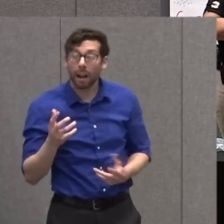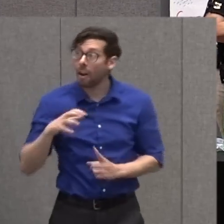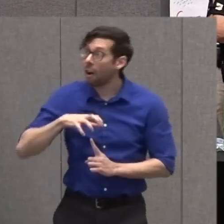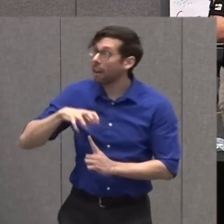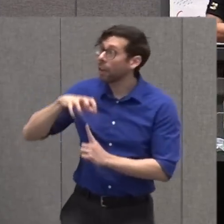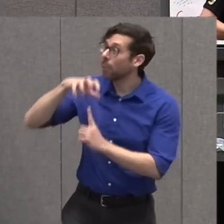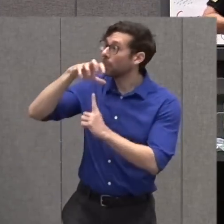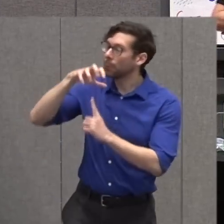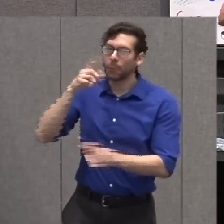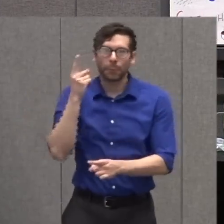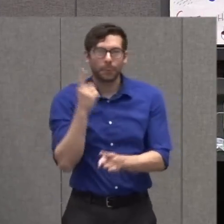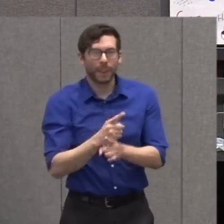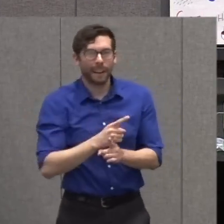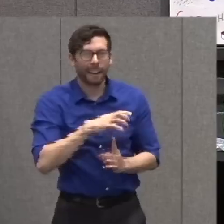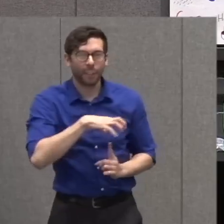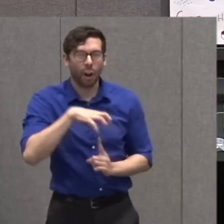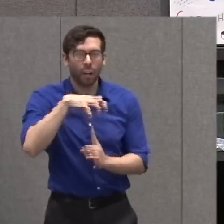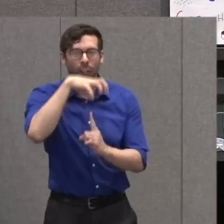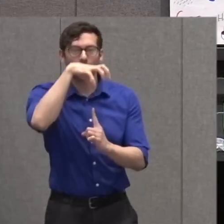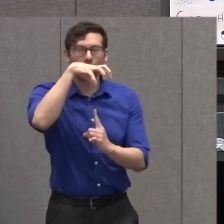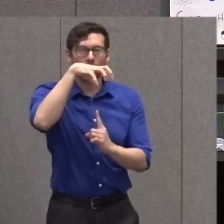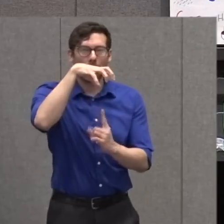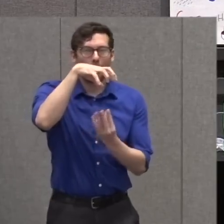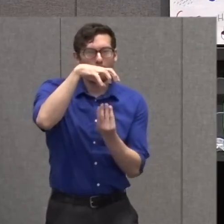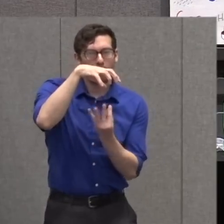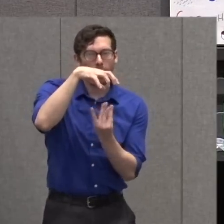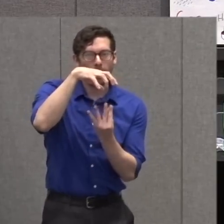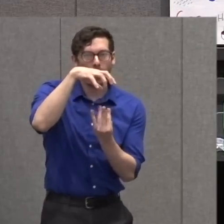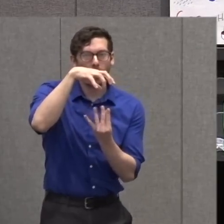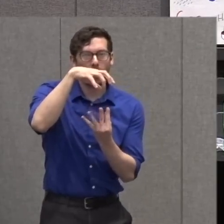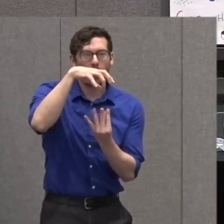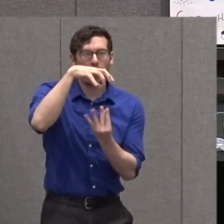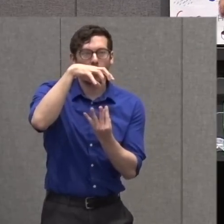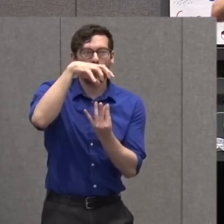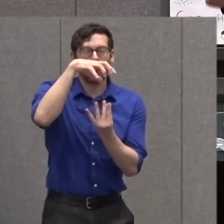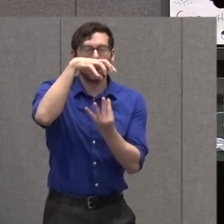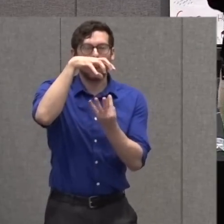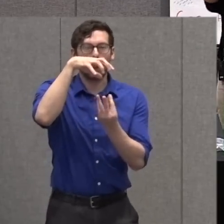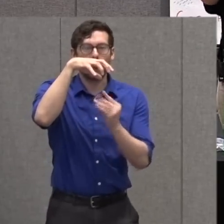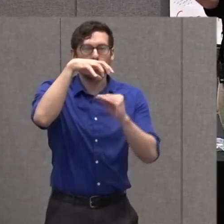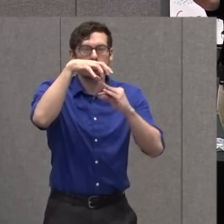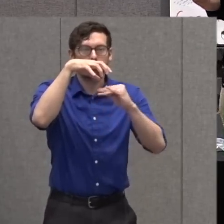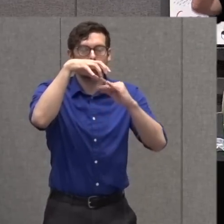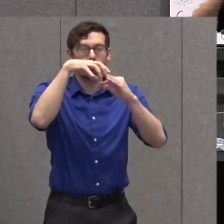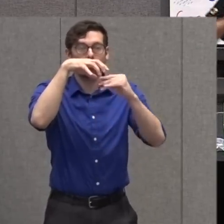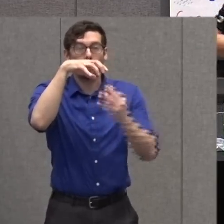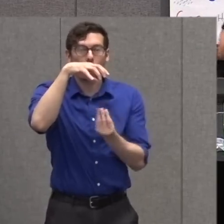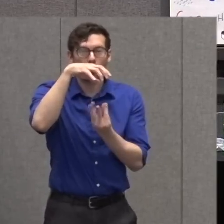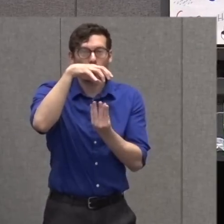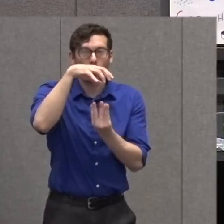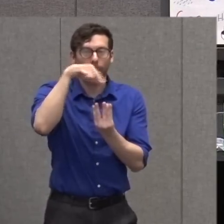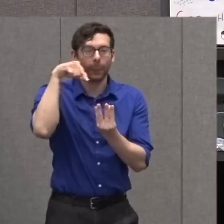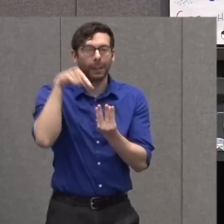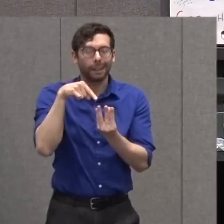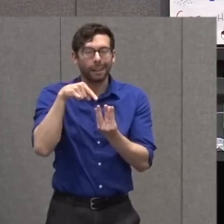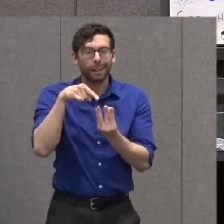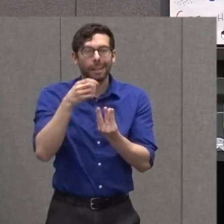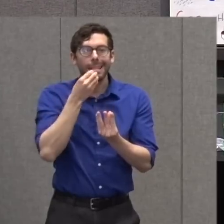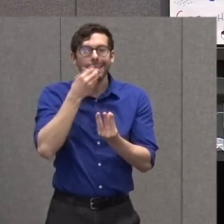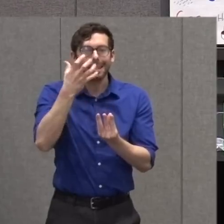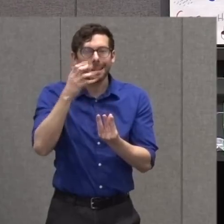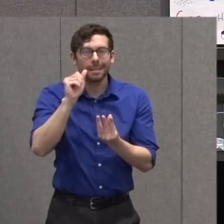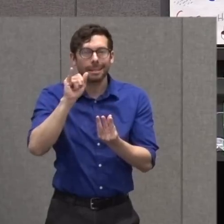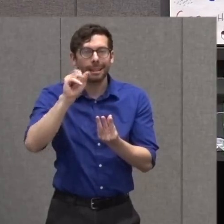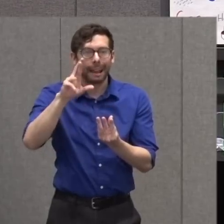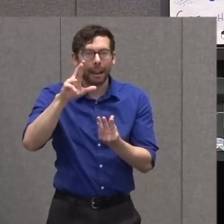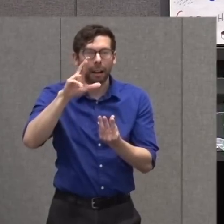gas from is the hot air. Mm-hmm. The fire heats up the air, and the hot air rises. So those are things that we see